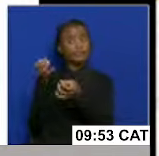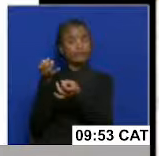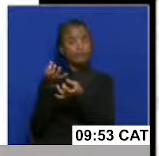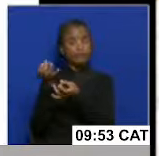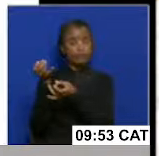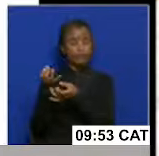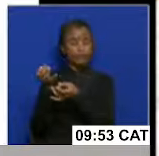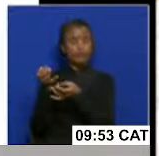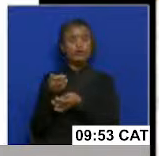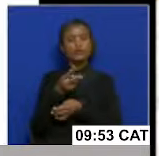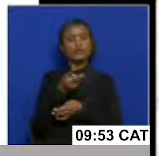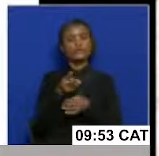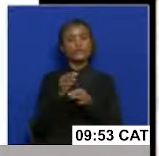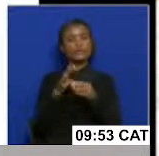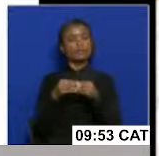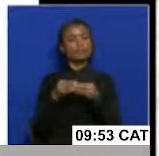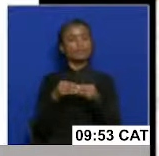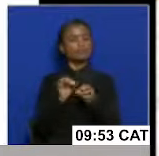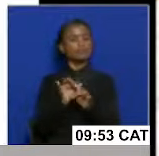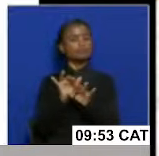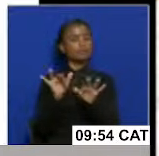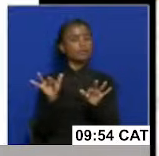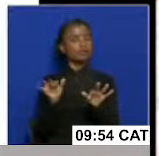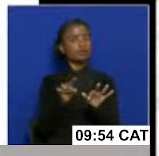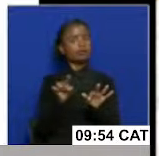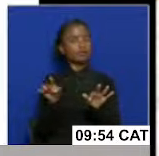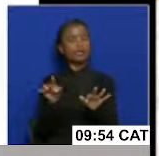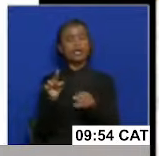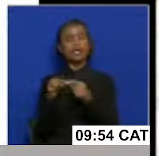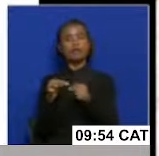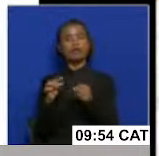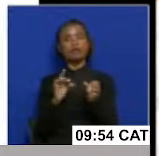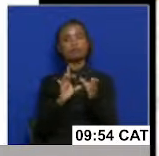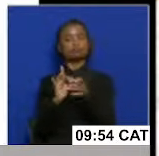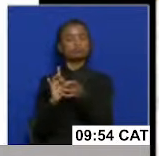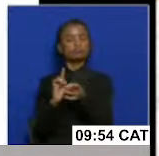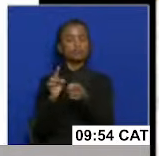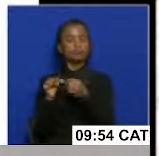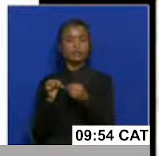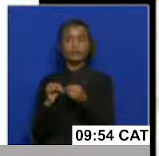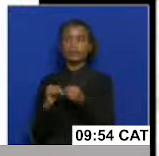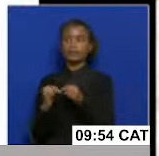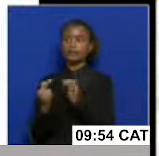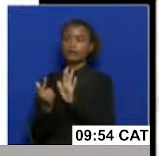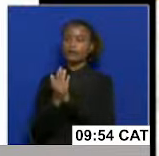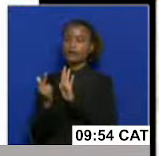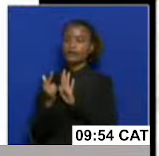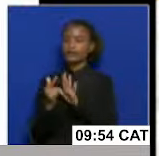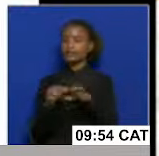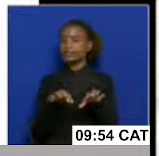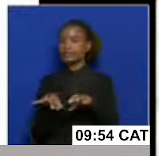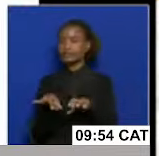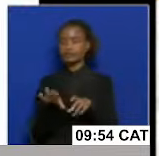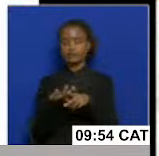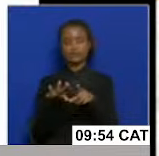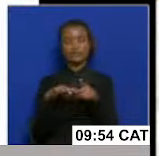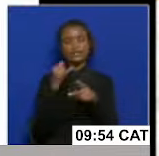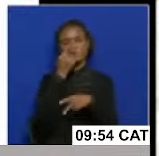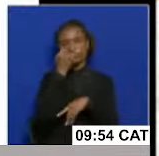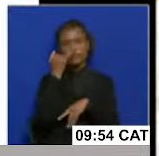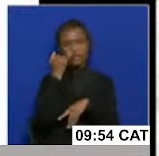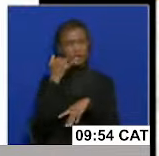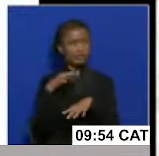public concerning possible unlawful activities such as drug possession and dealing